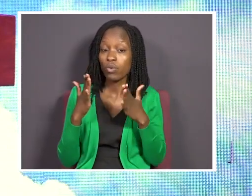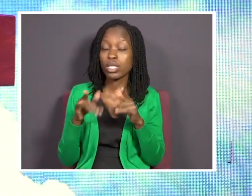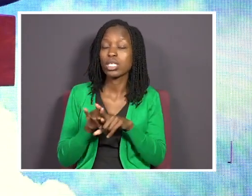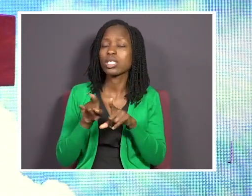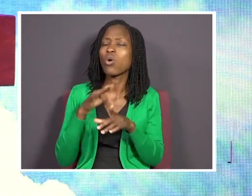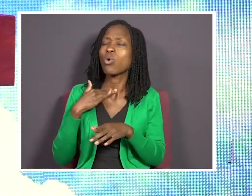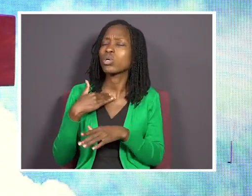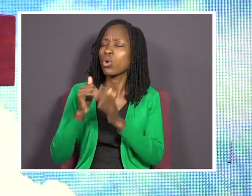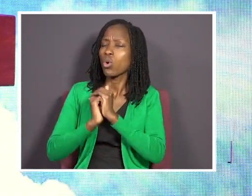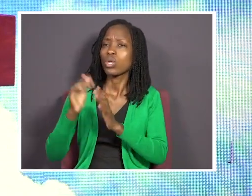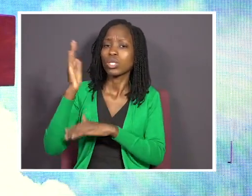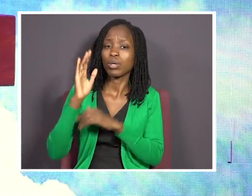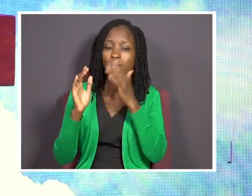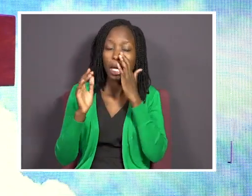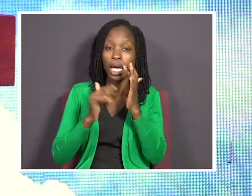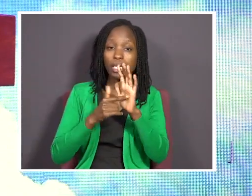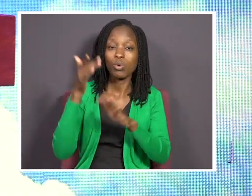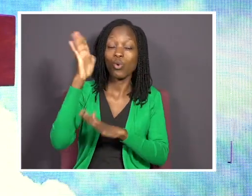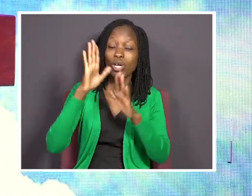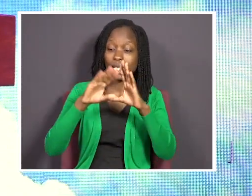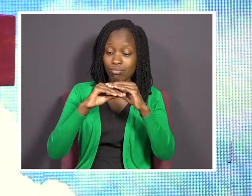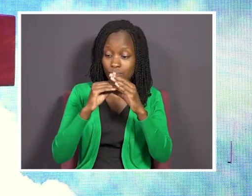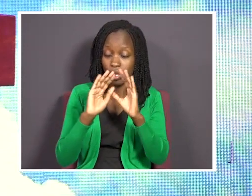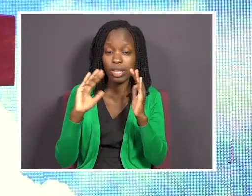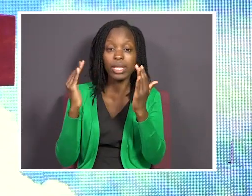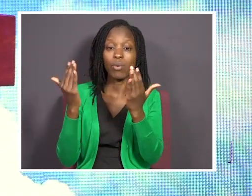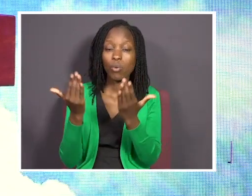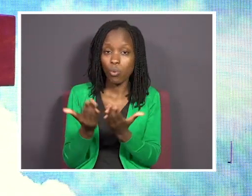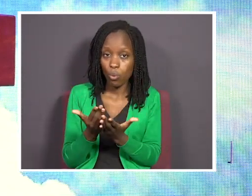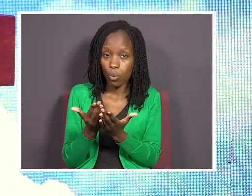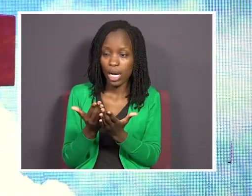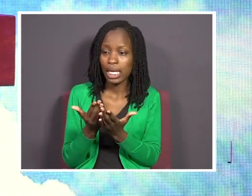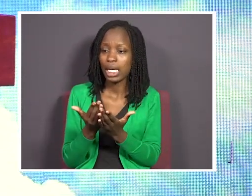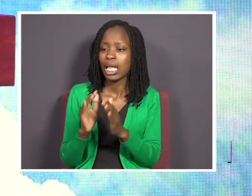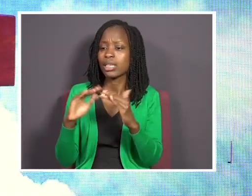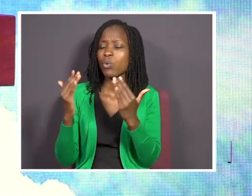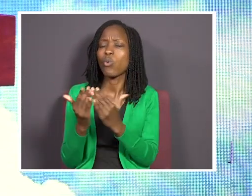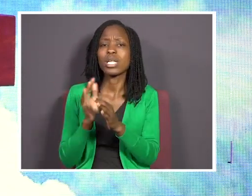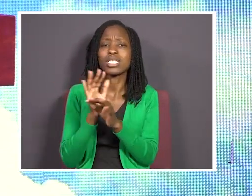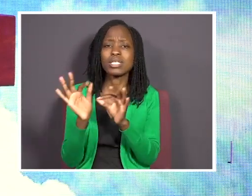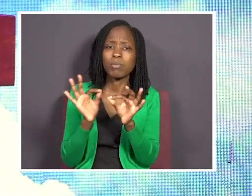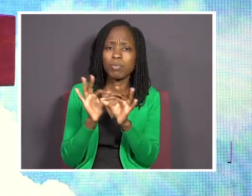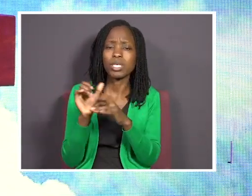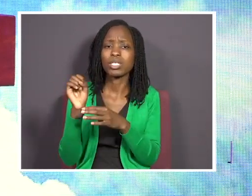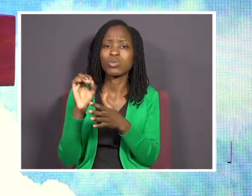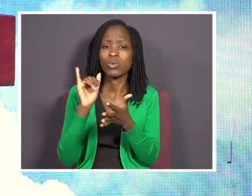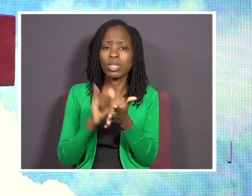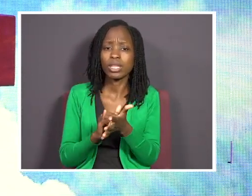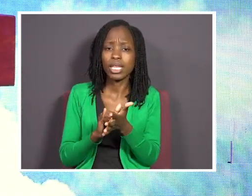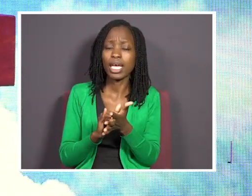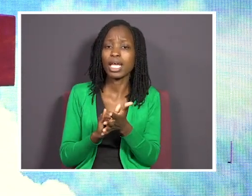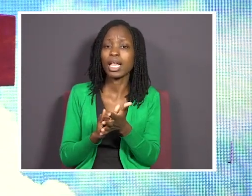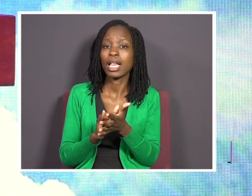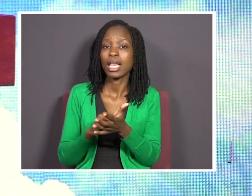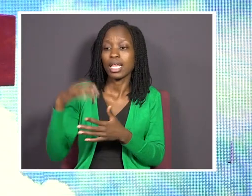him. For example, that he has created the world, put it in perfect order, so that the sun rotates at